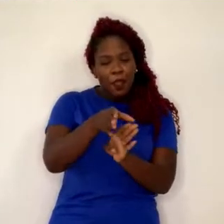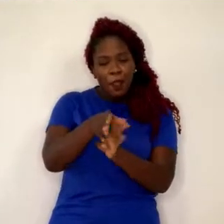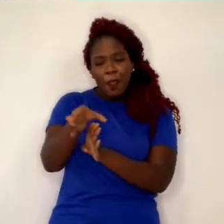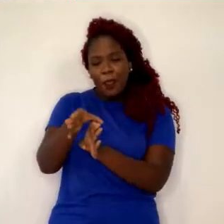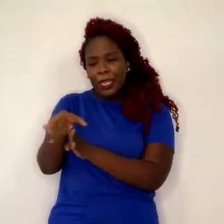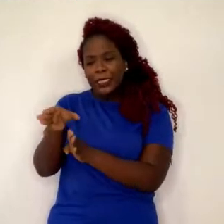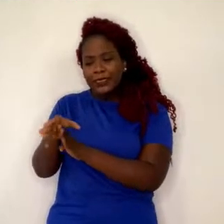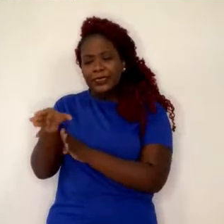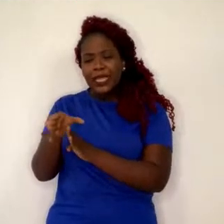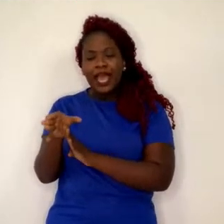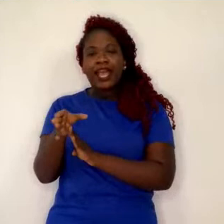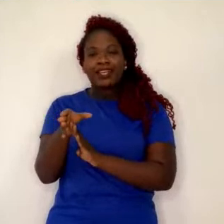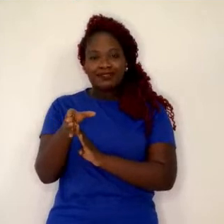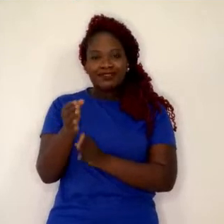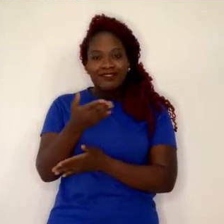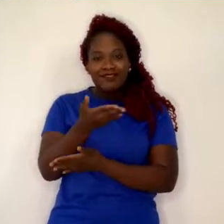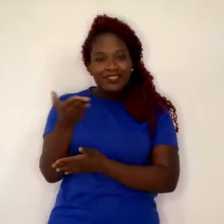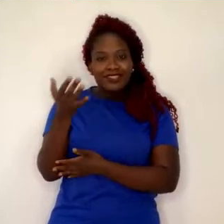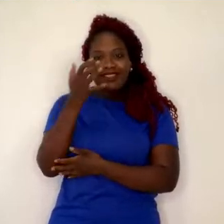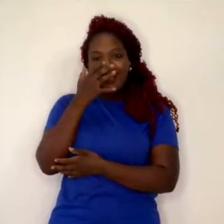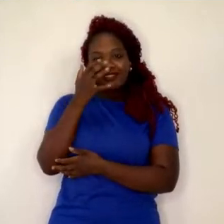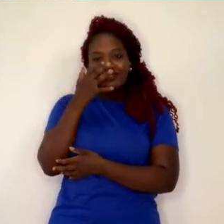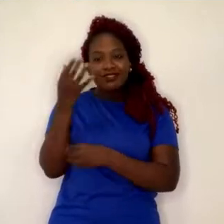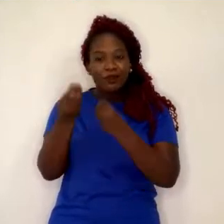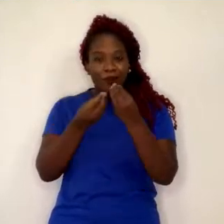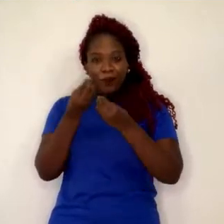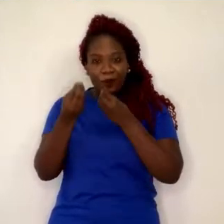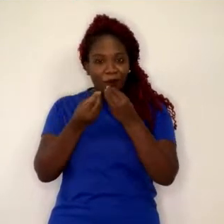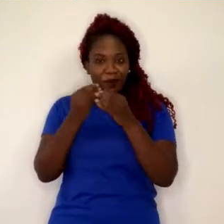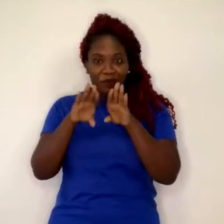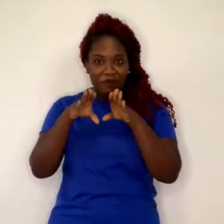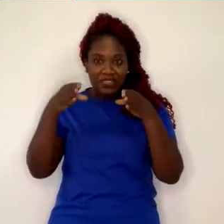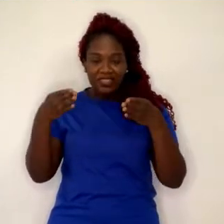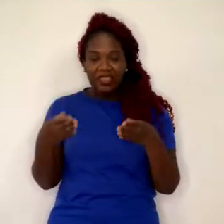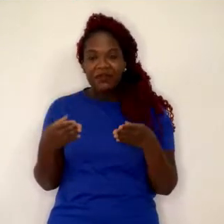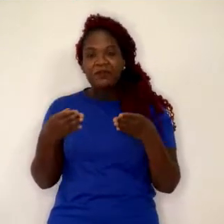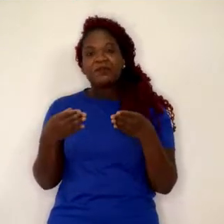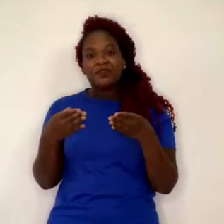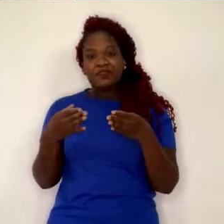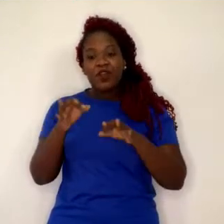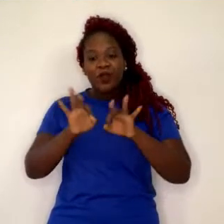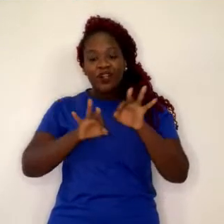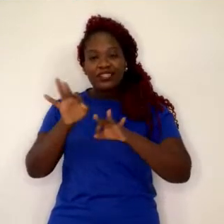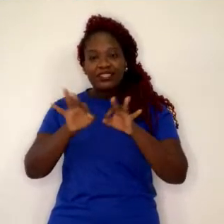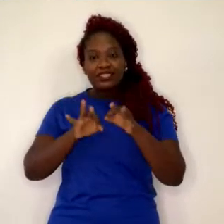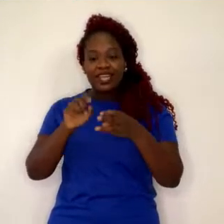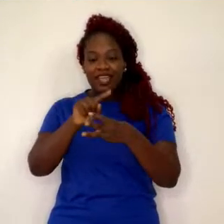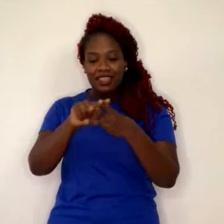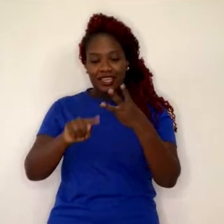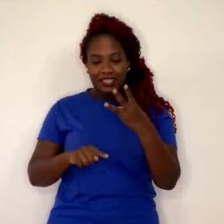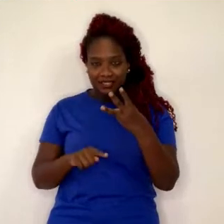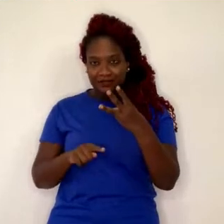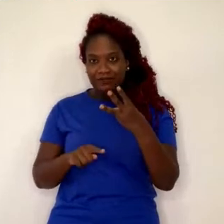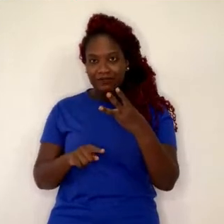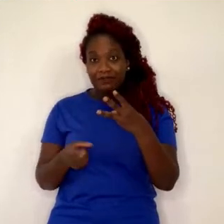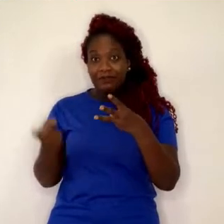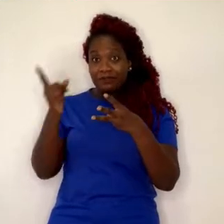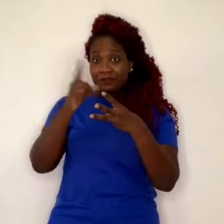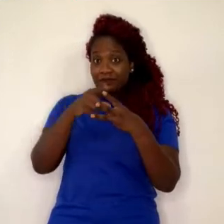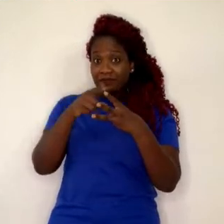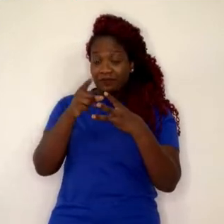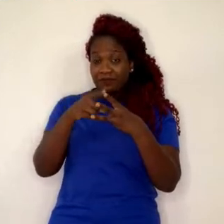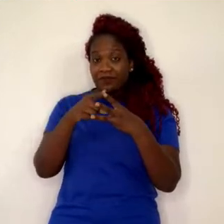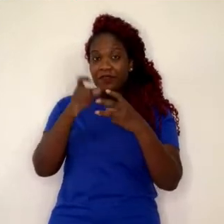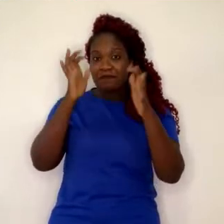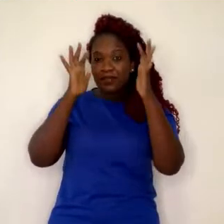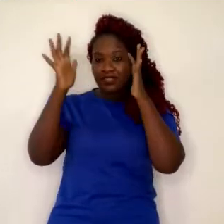order to start more or less how this conversation is going to go, we are going to have 3